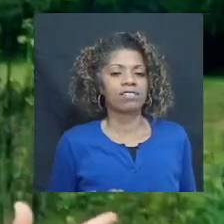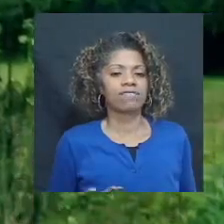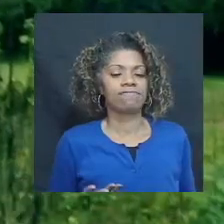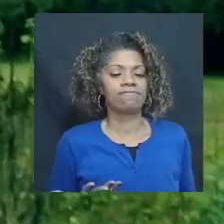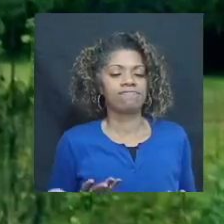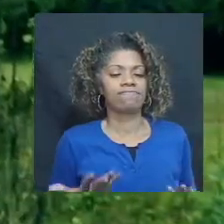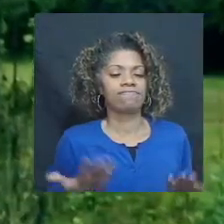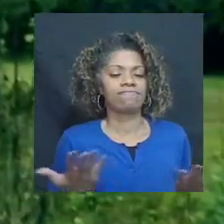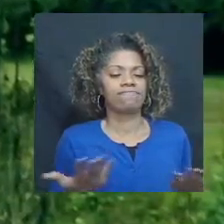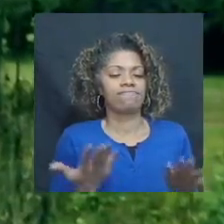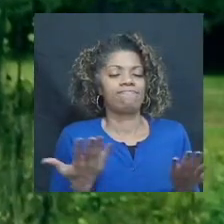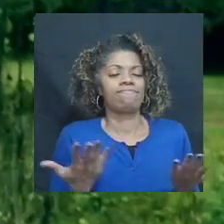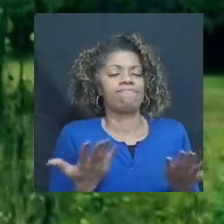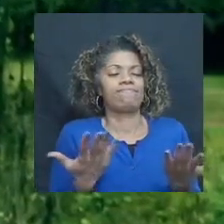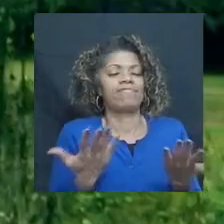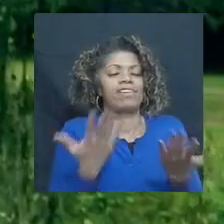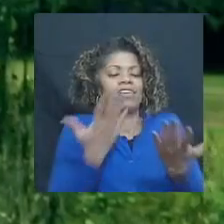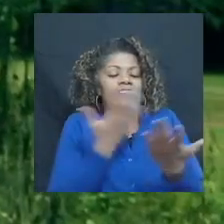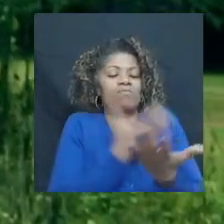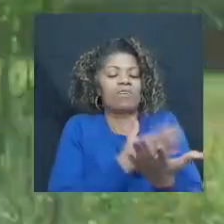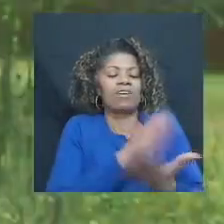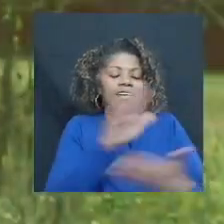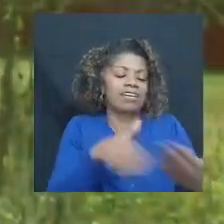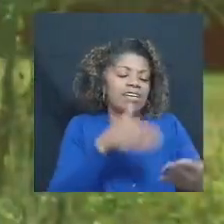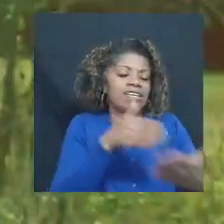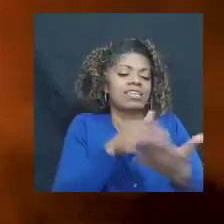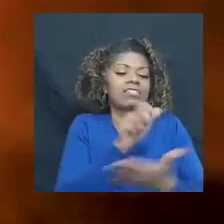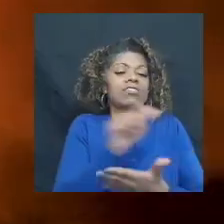higher. Against all odds,